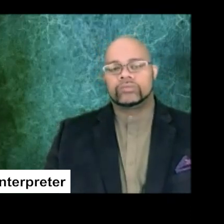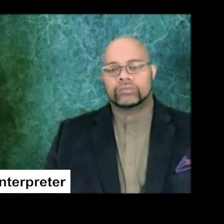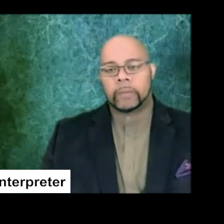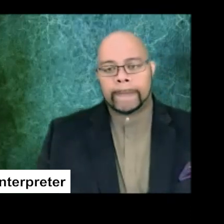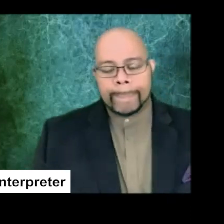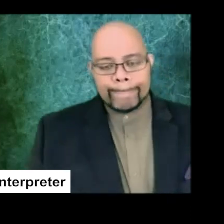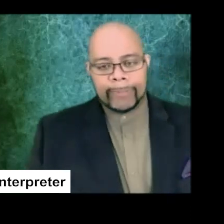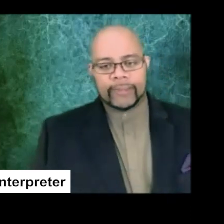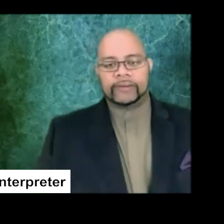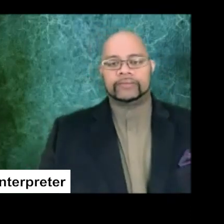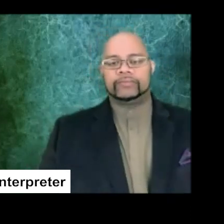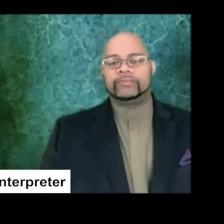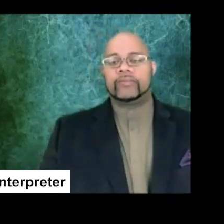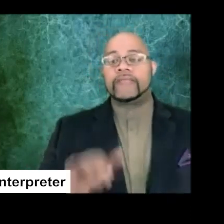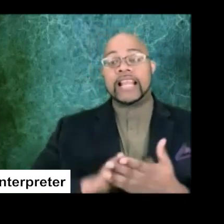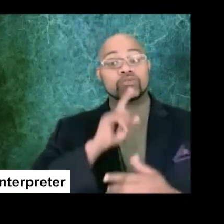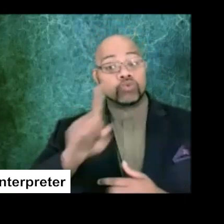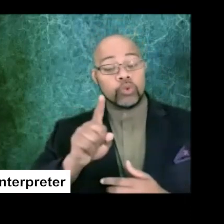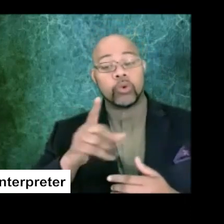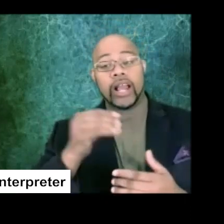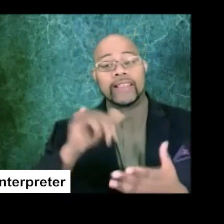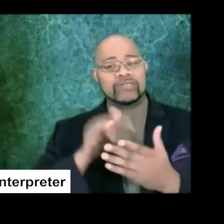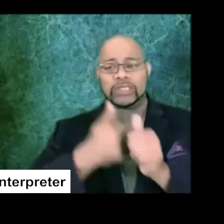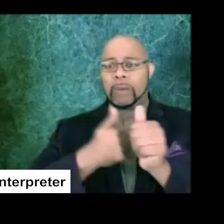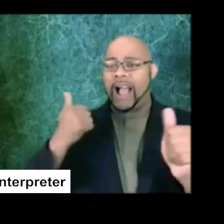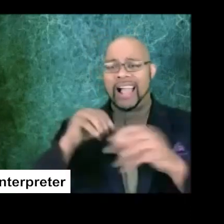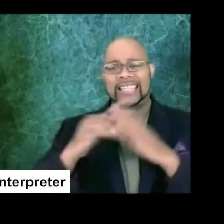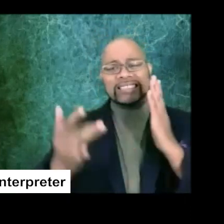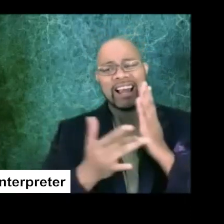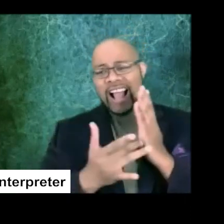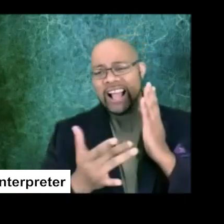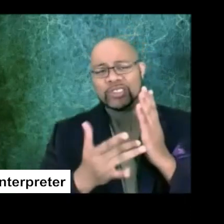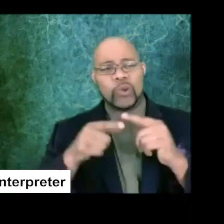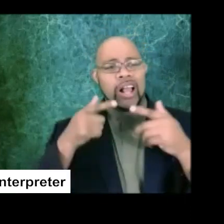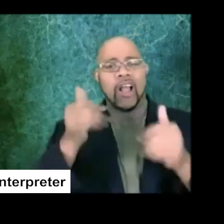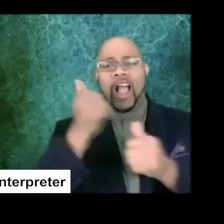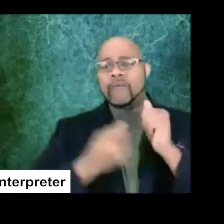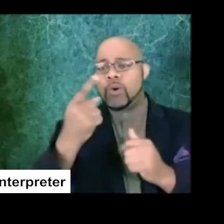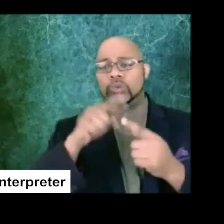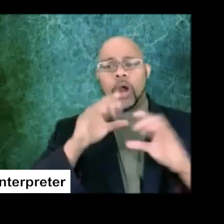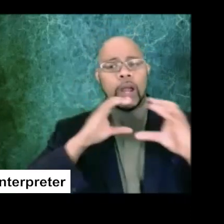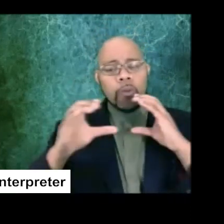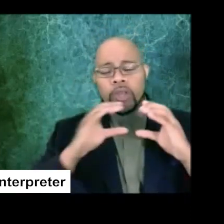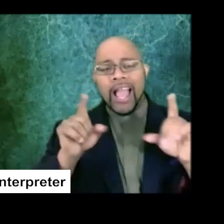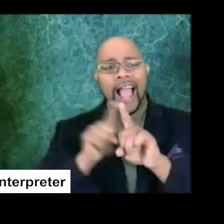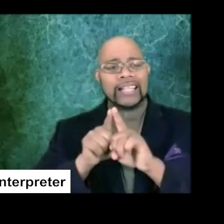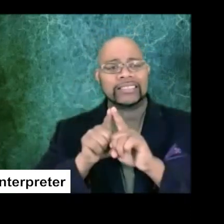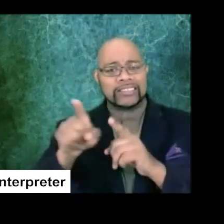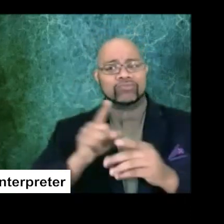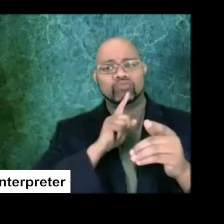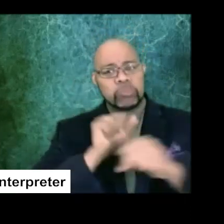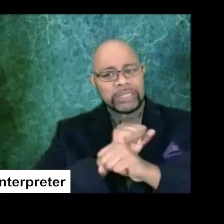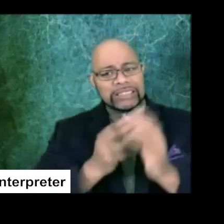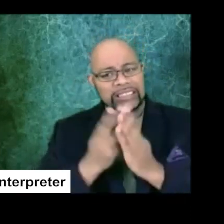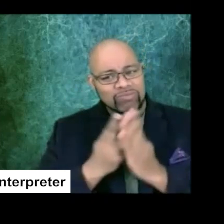prohibitive. That is so true, and we are so behind in the technology to allow everyone to communicate as their authentic